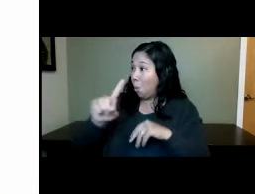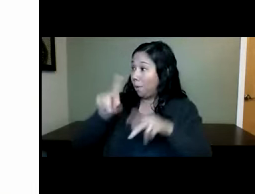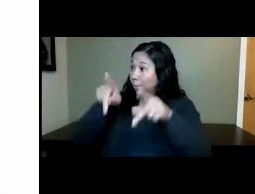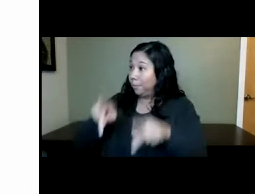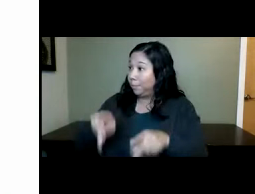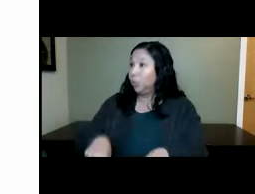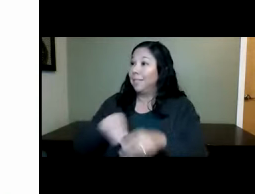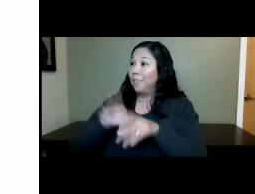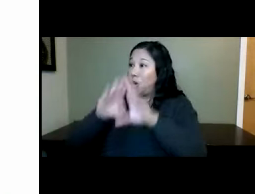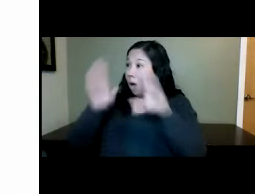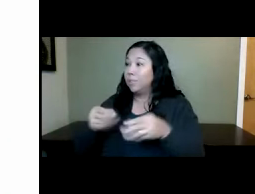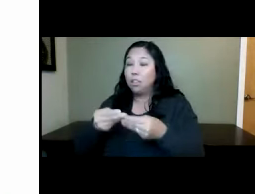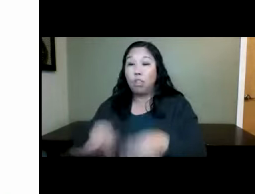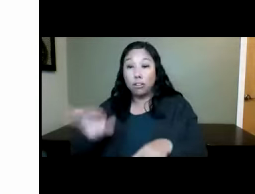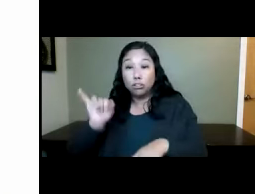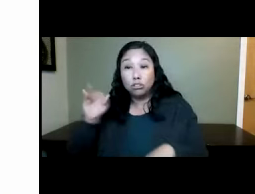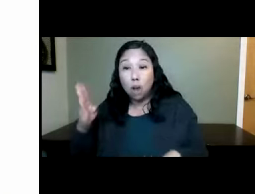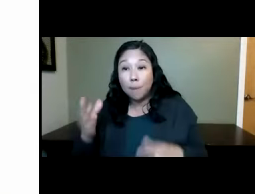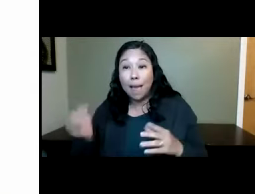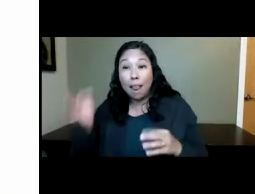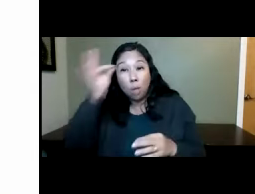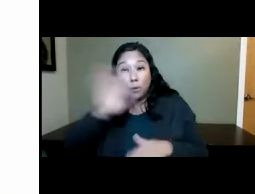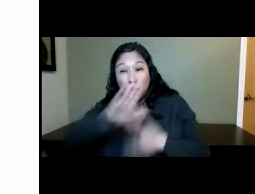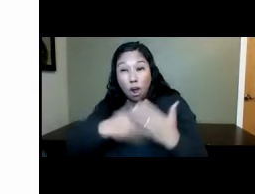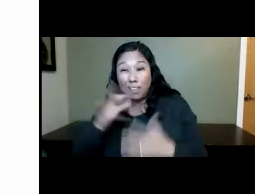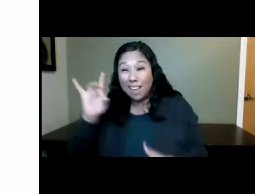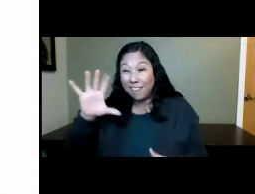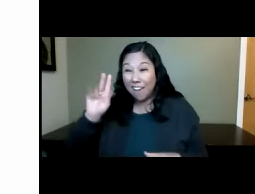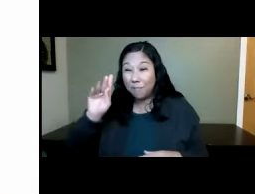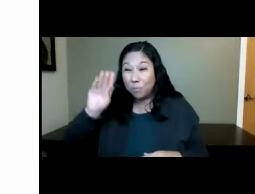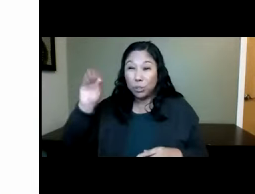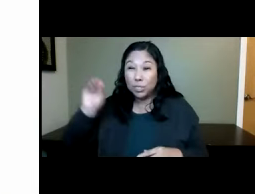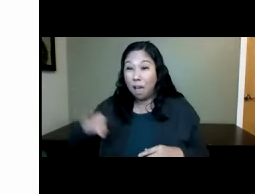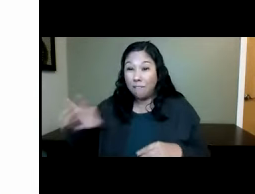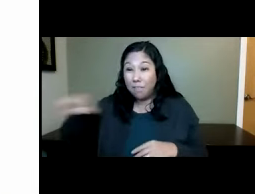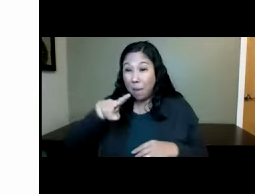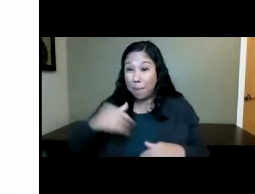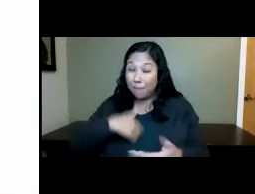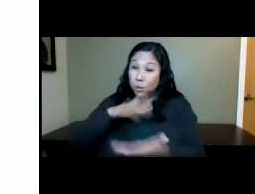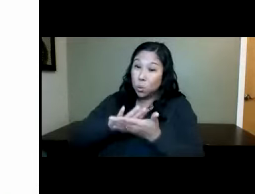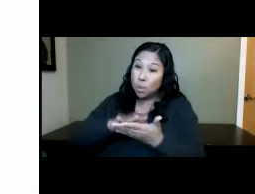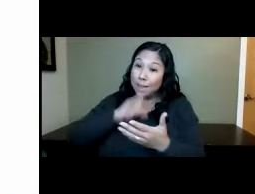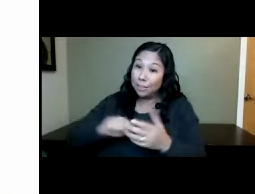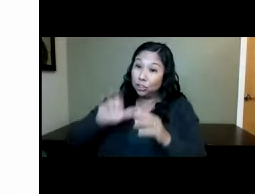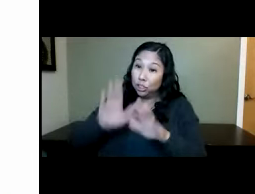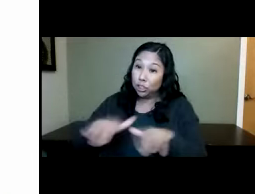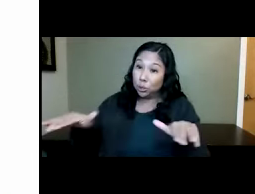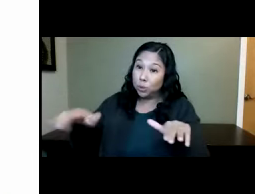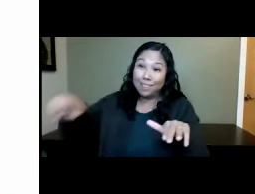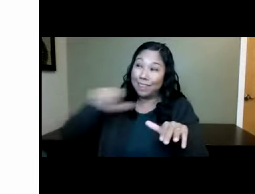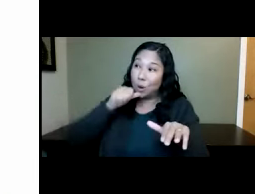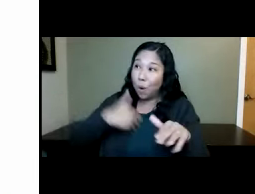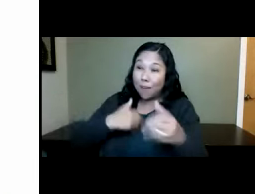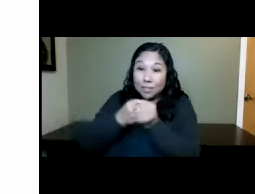job. And almost all, 85% of them that have school age children are lacking support